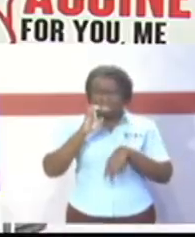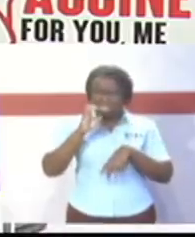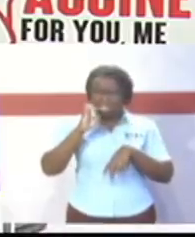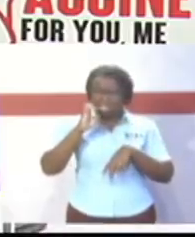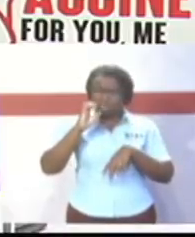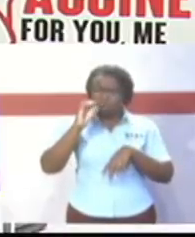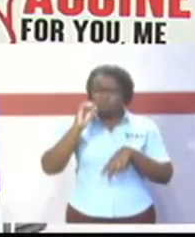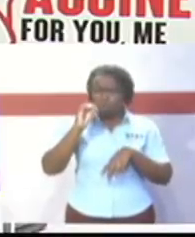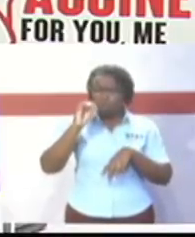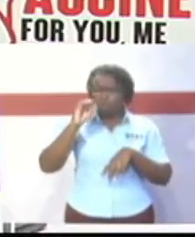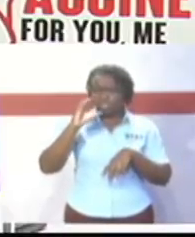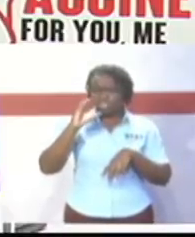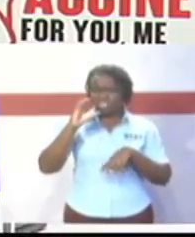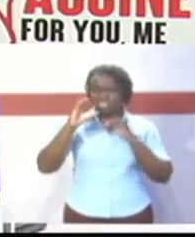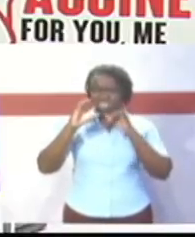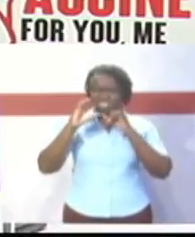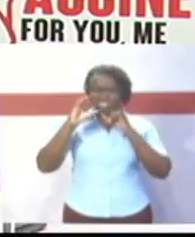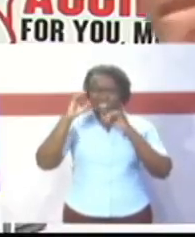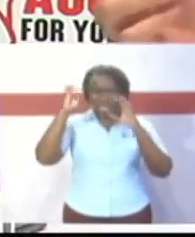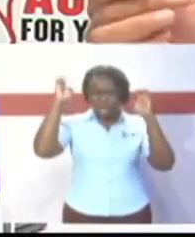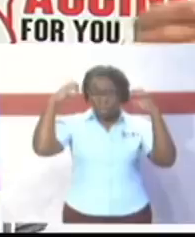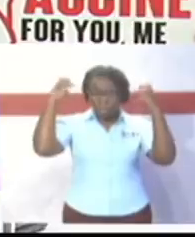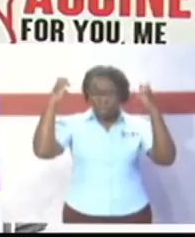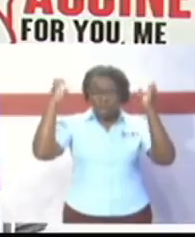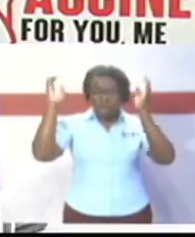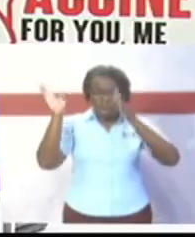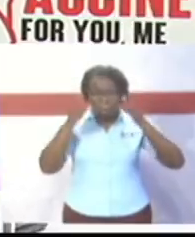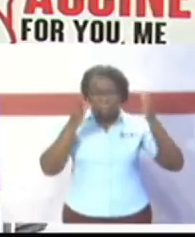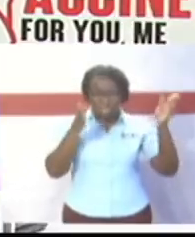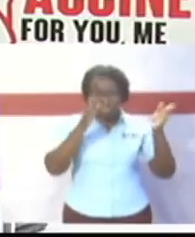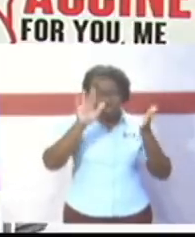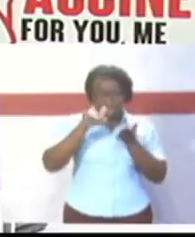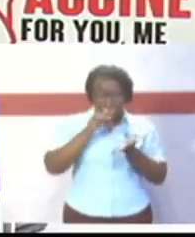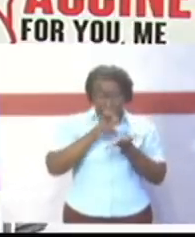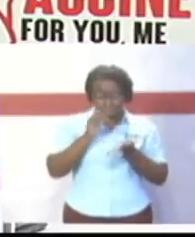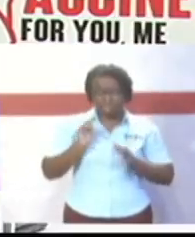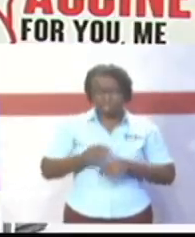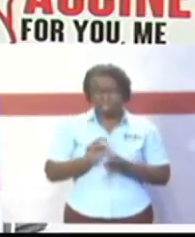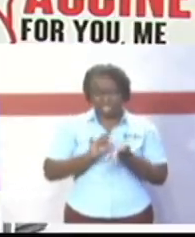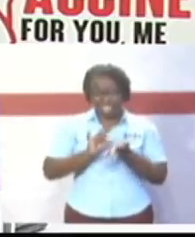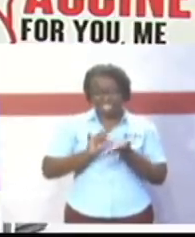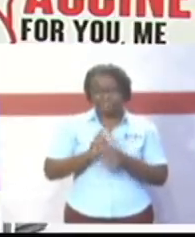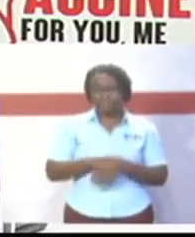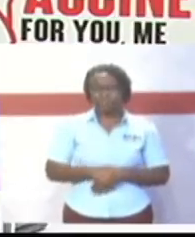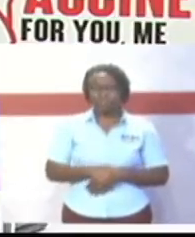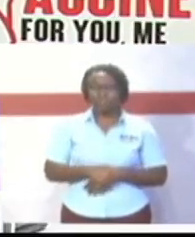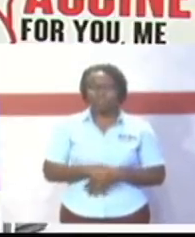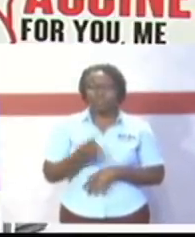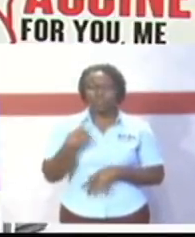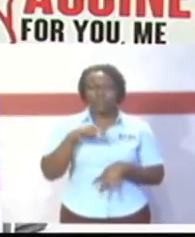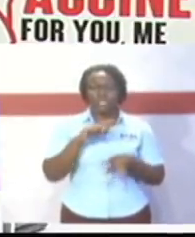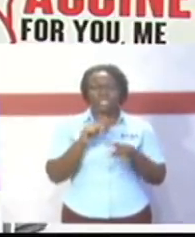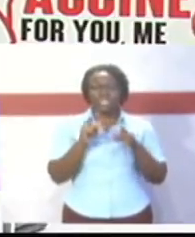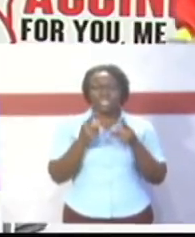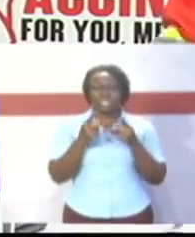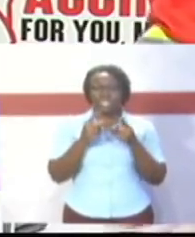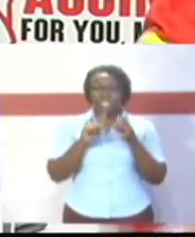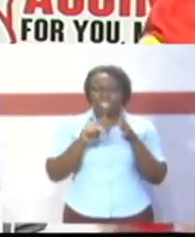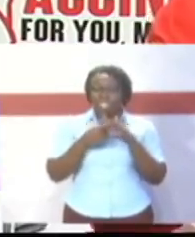Emergency Operation Centers in the different RHAs. What we started to do about 2 weeks